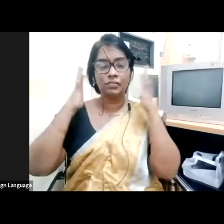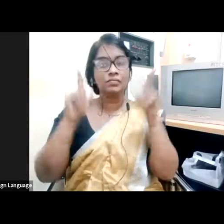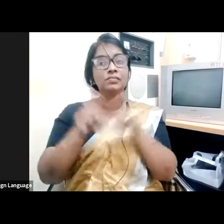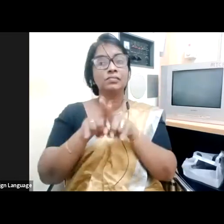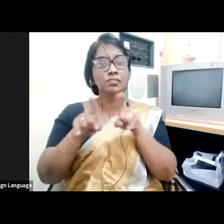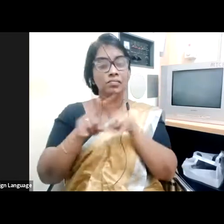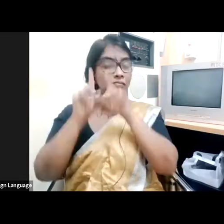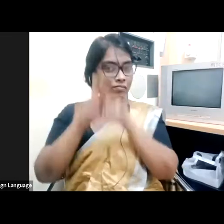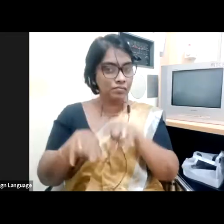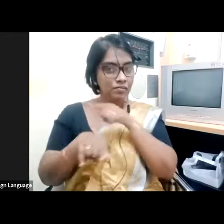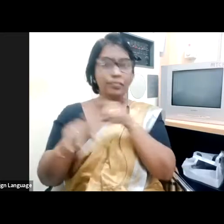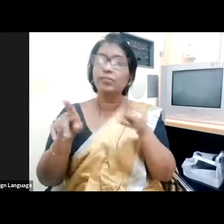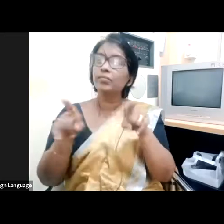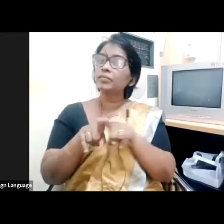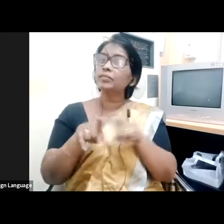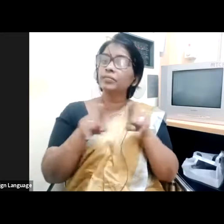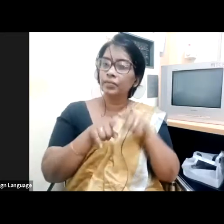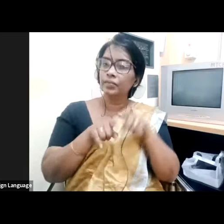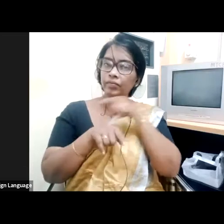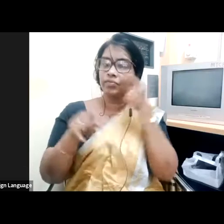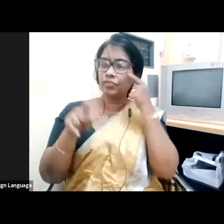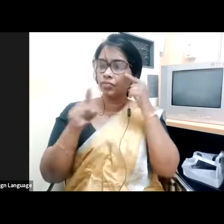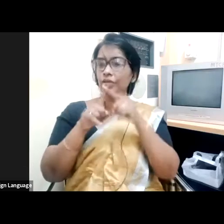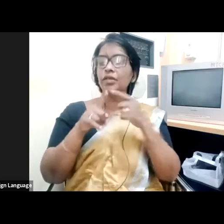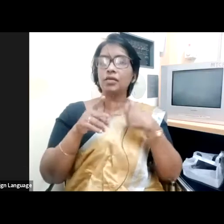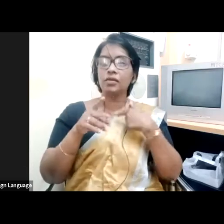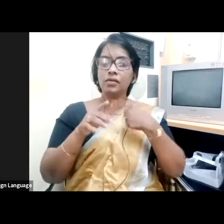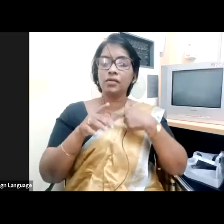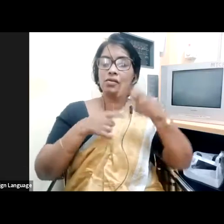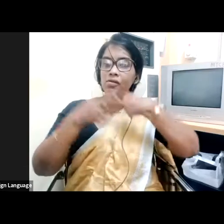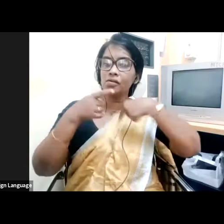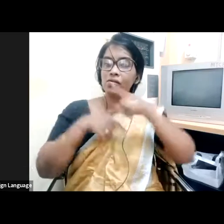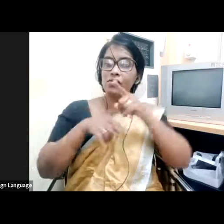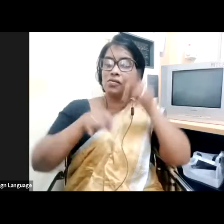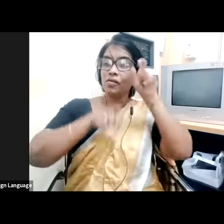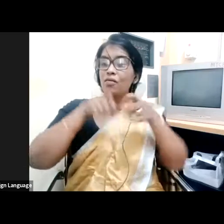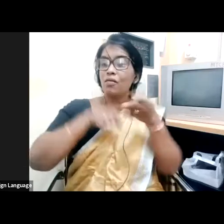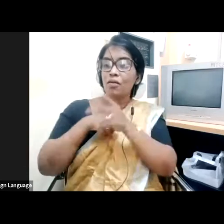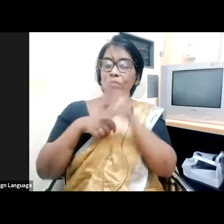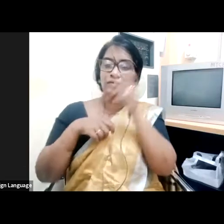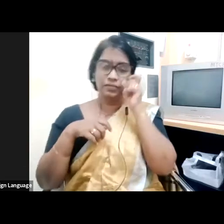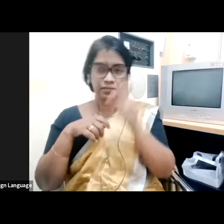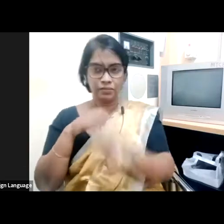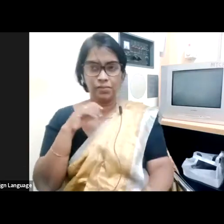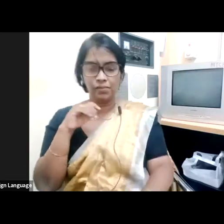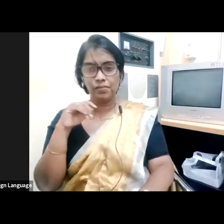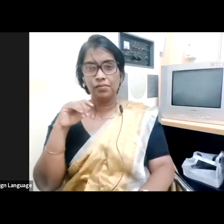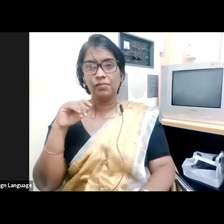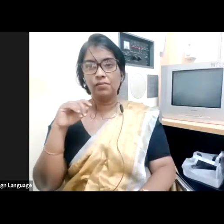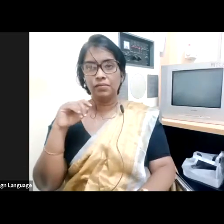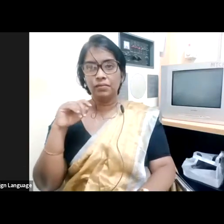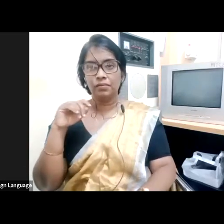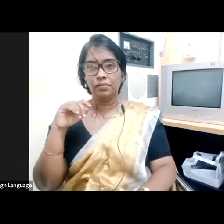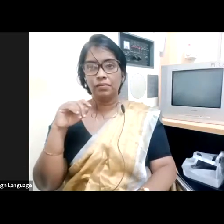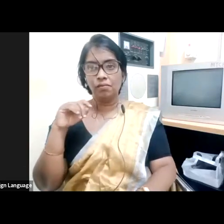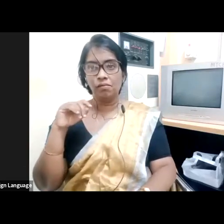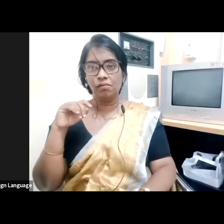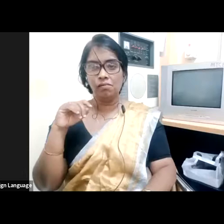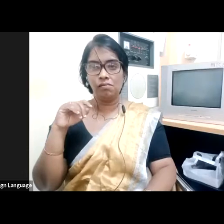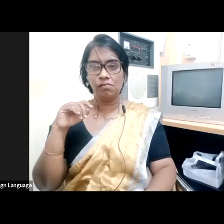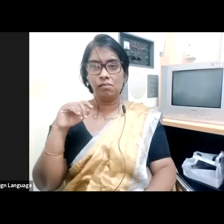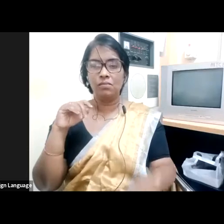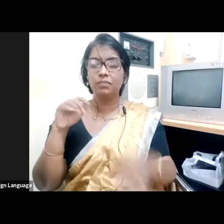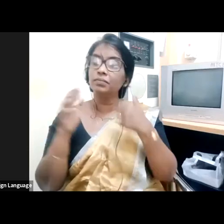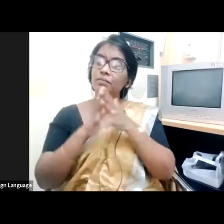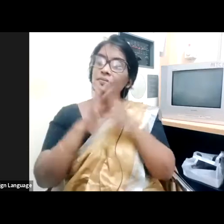us move to our panelists. Panelists, so great to have you all again, and I'm truly inspired and looking at the work